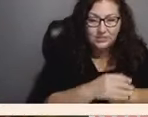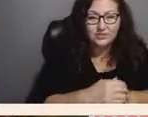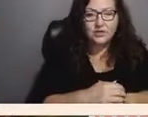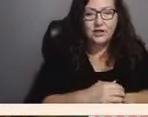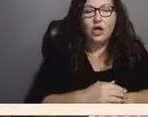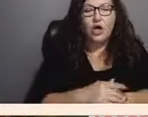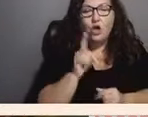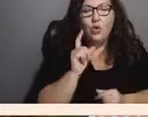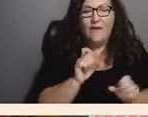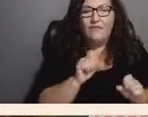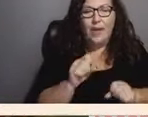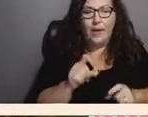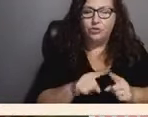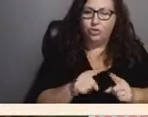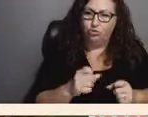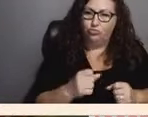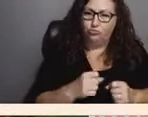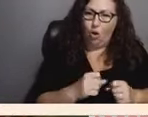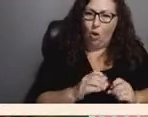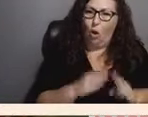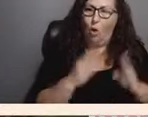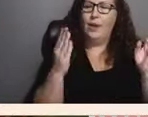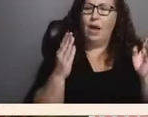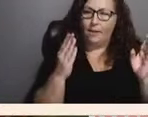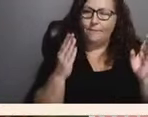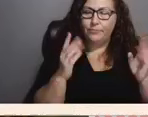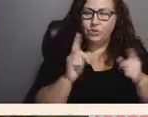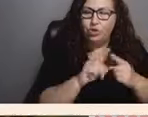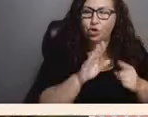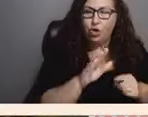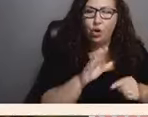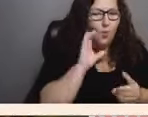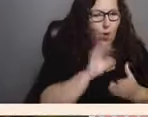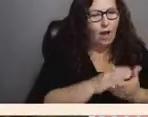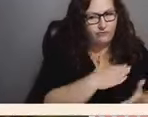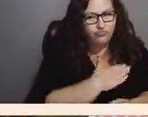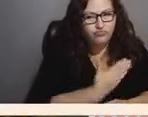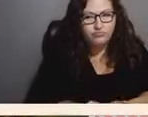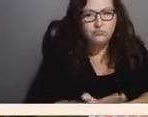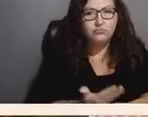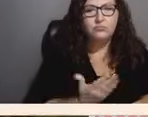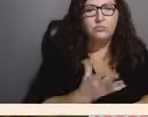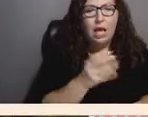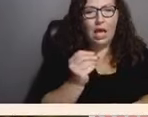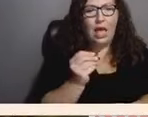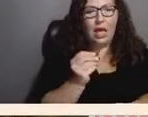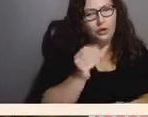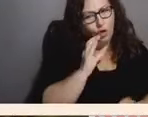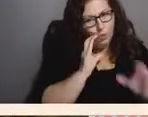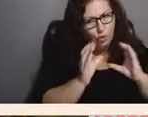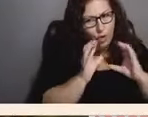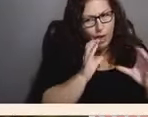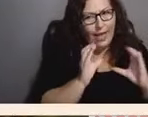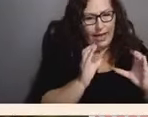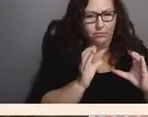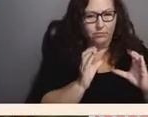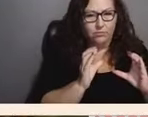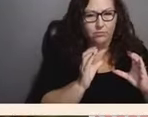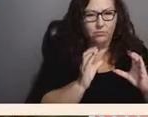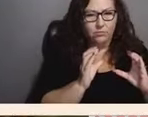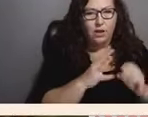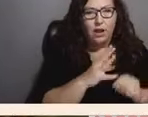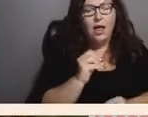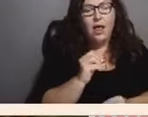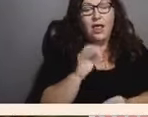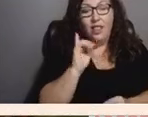up, men, to your wife or your significant other and to communicate. And that helps out. That